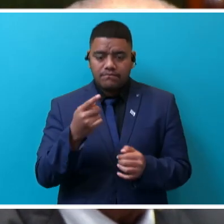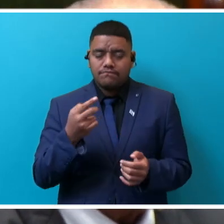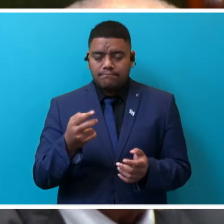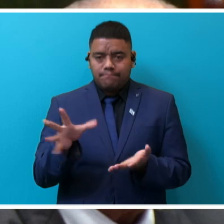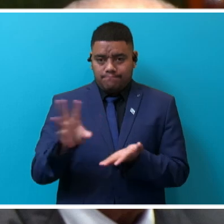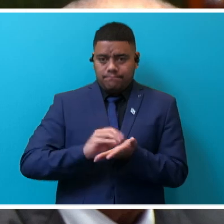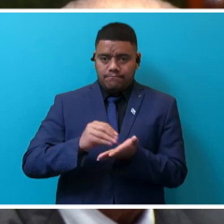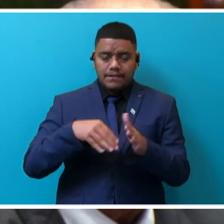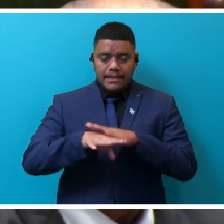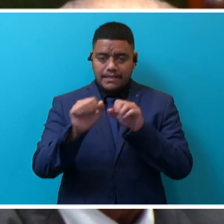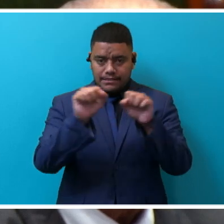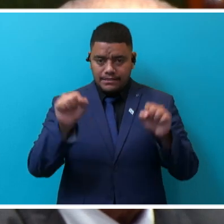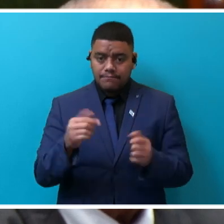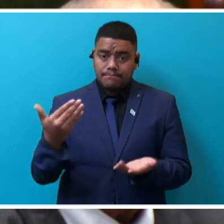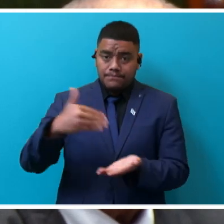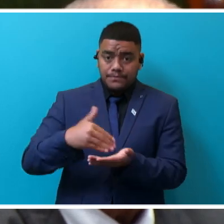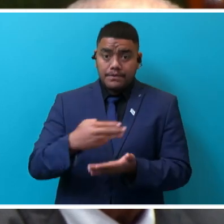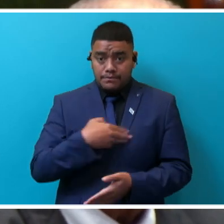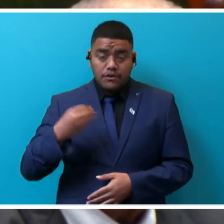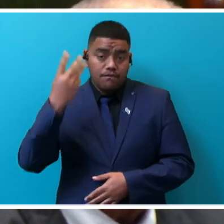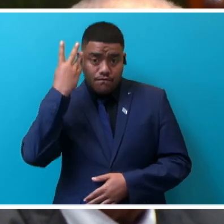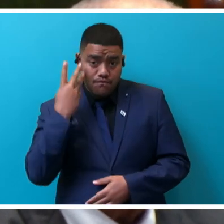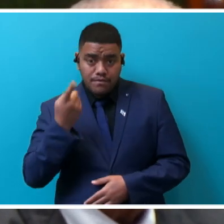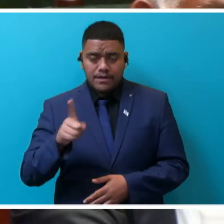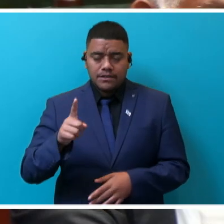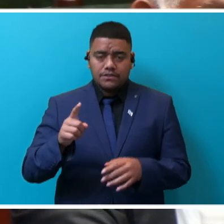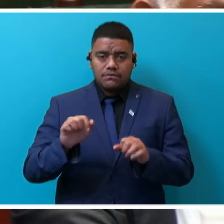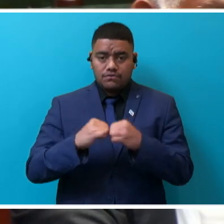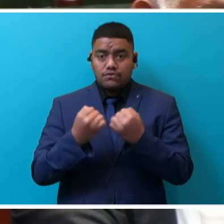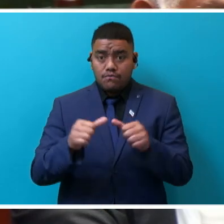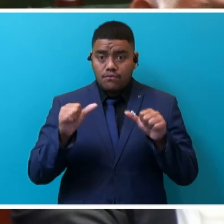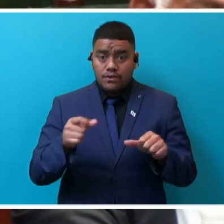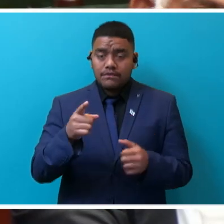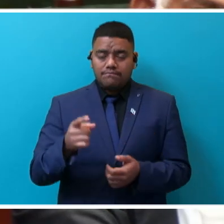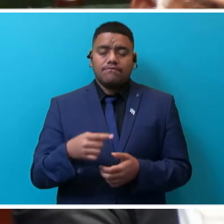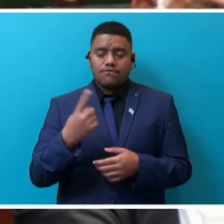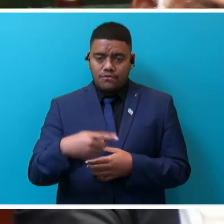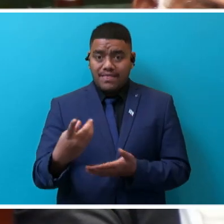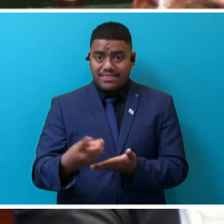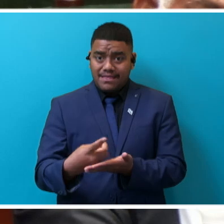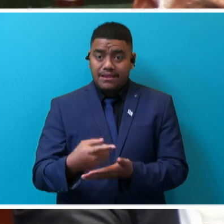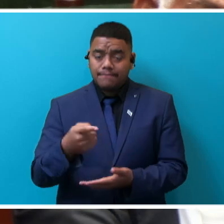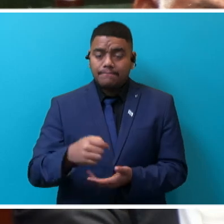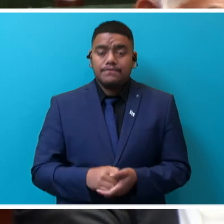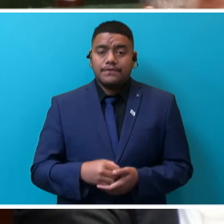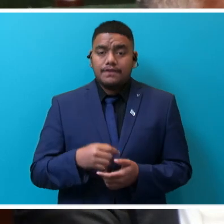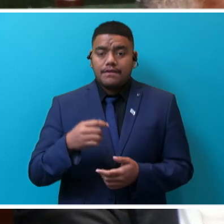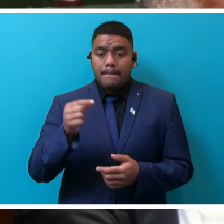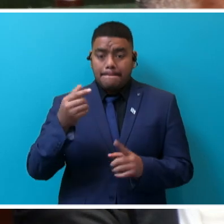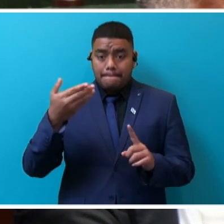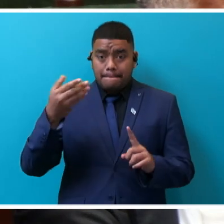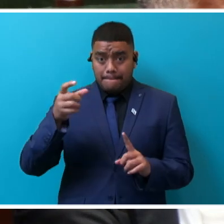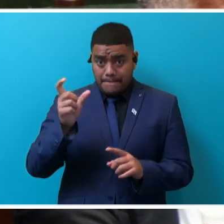system. In addition, the Ministry of Women, Children and Social Protection maintains a digitized database of persons accessing